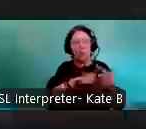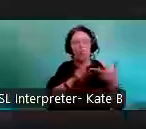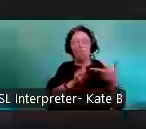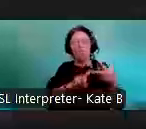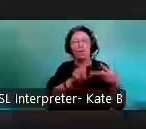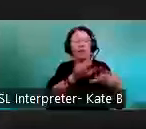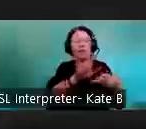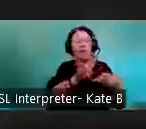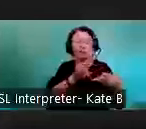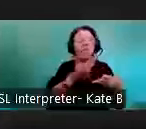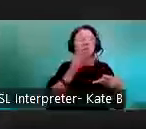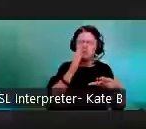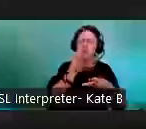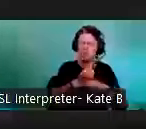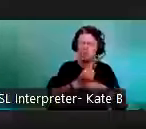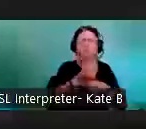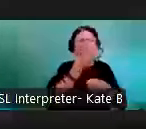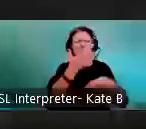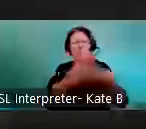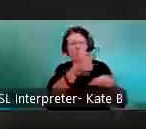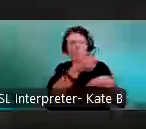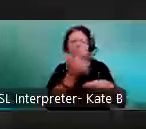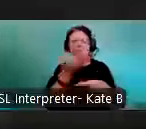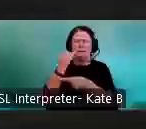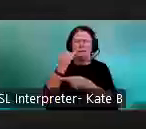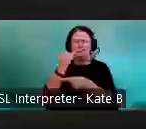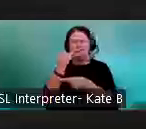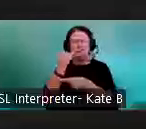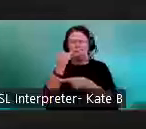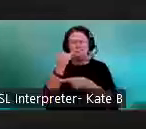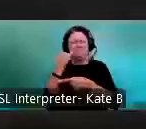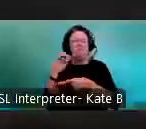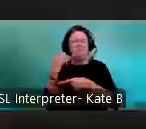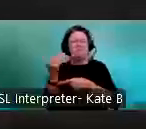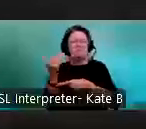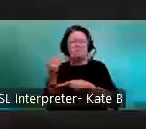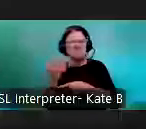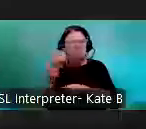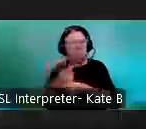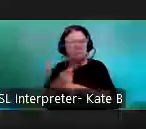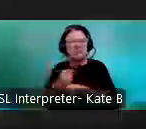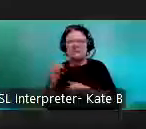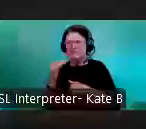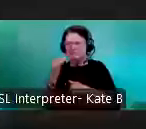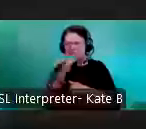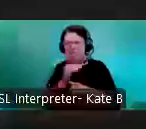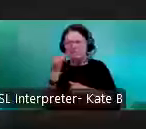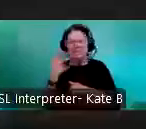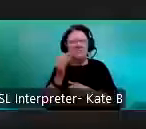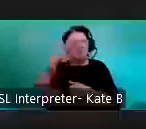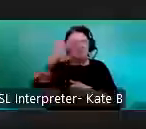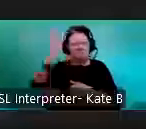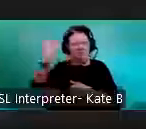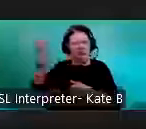But especially if you notice something that isn't factual, or is just downright wrong, it